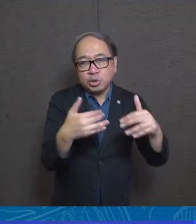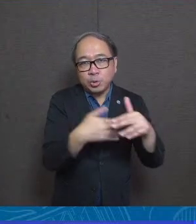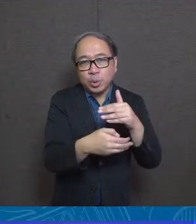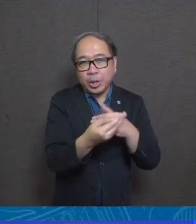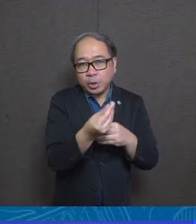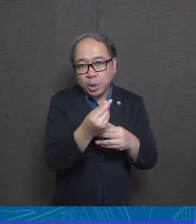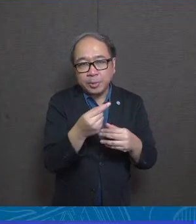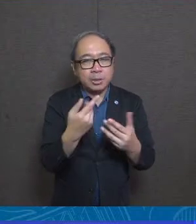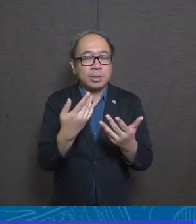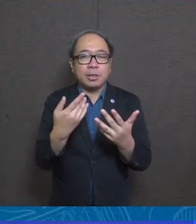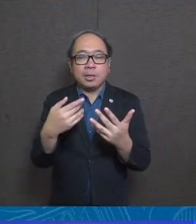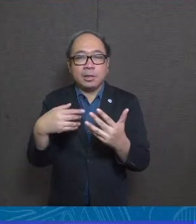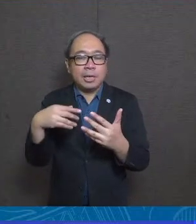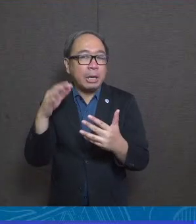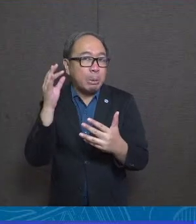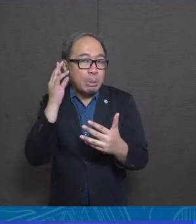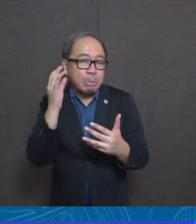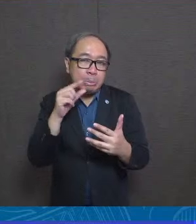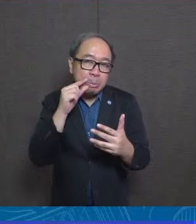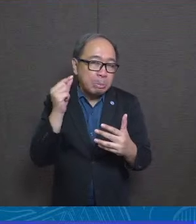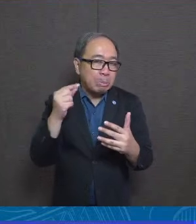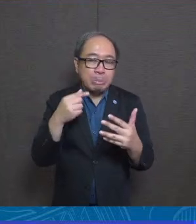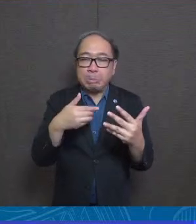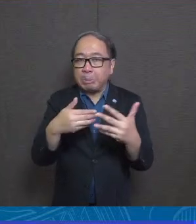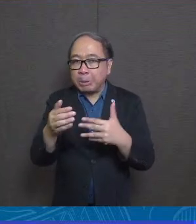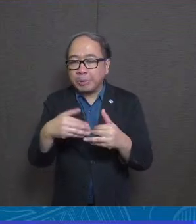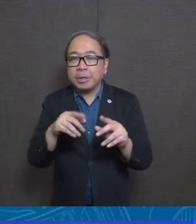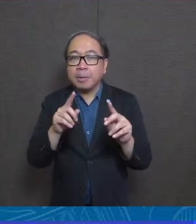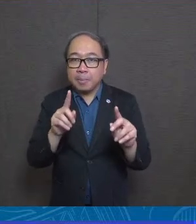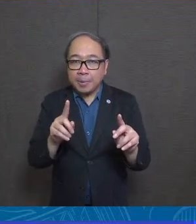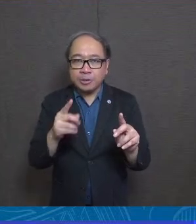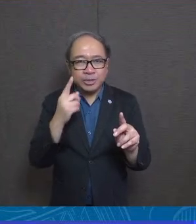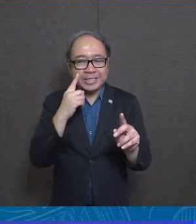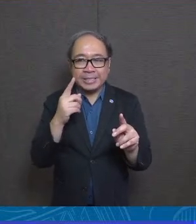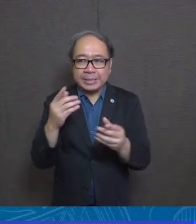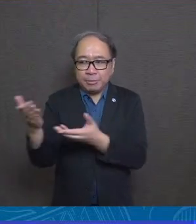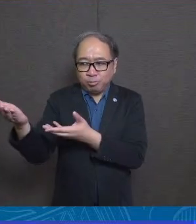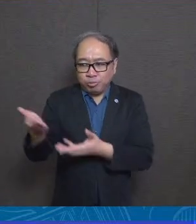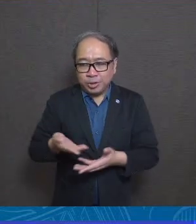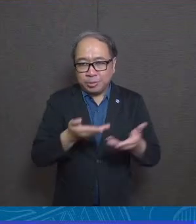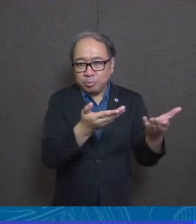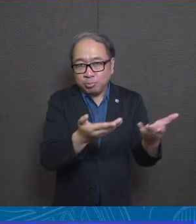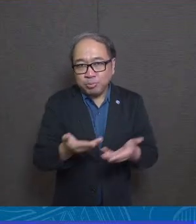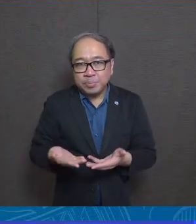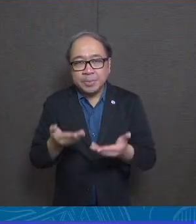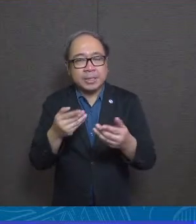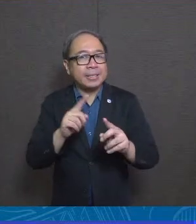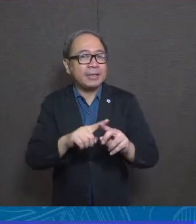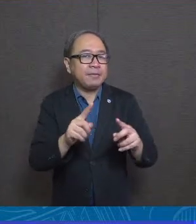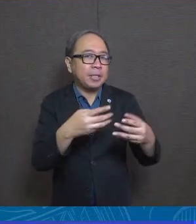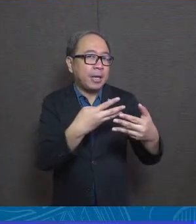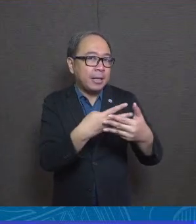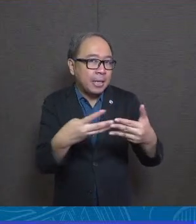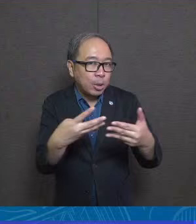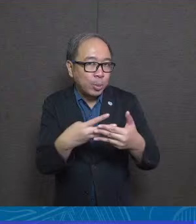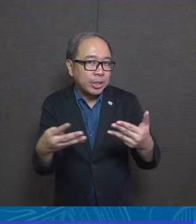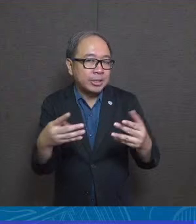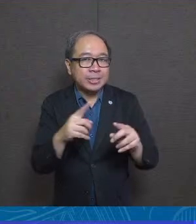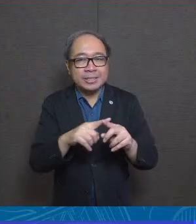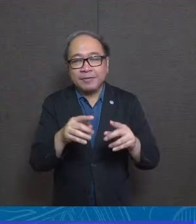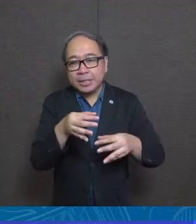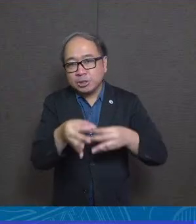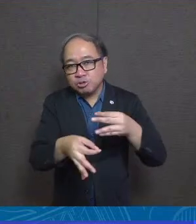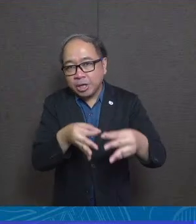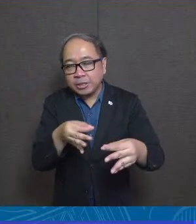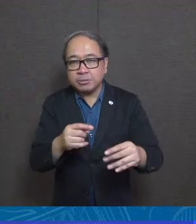and inclusion, not just about the people, but also bringing in different languages, different methodologies, different sources of knowledge.